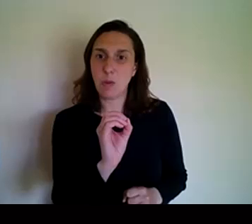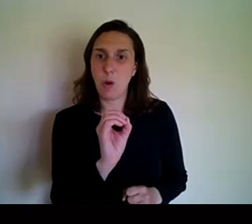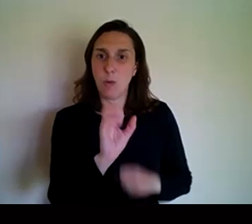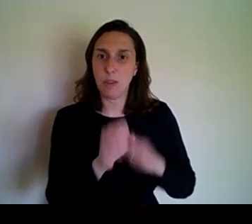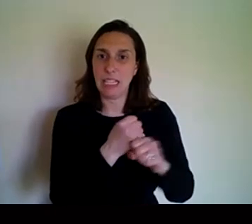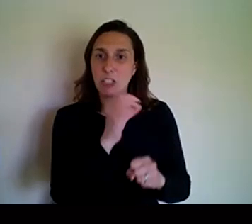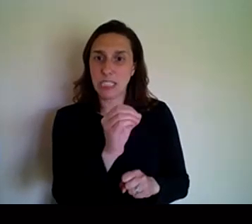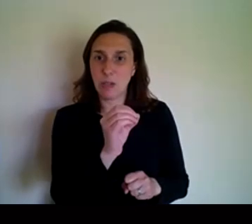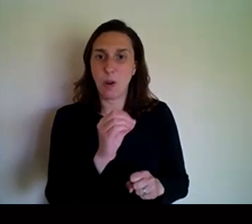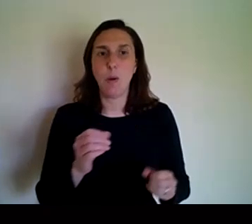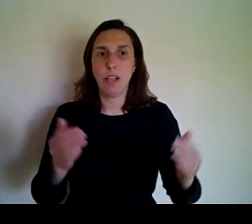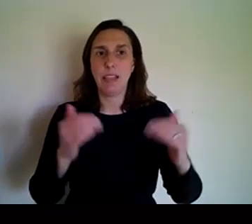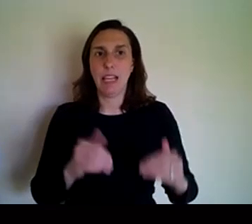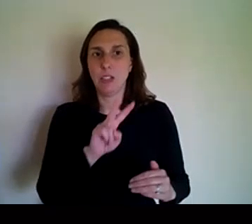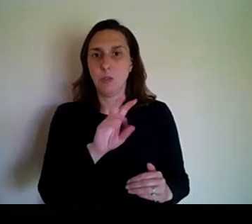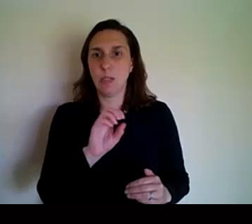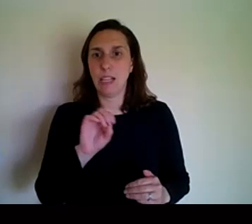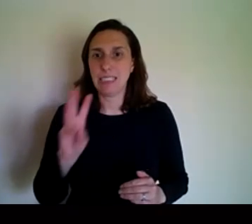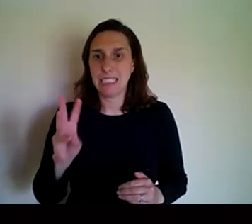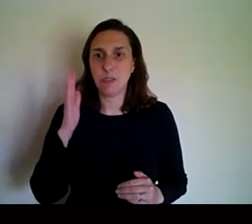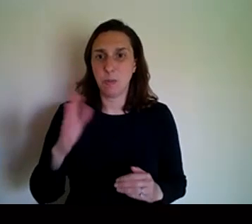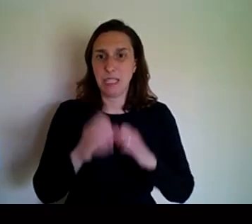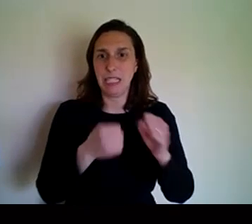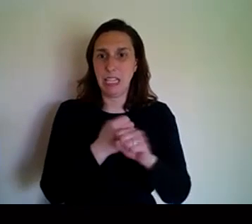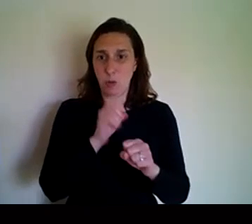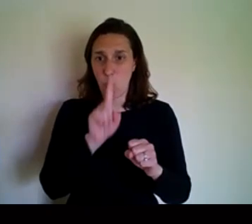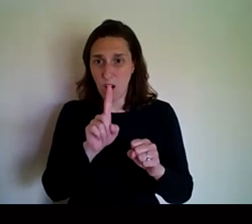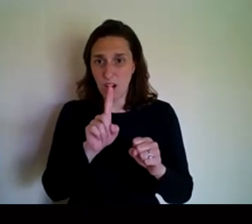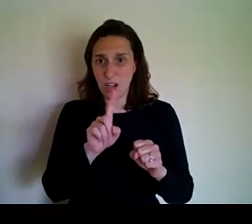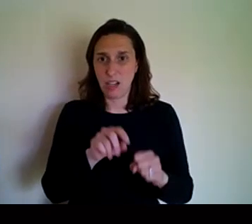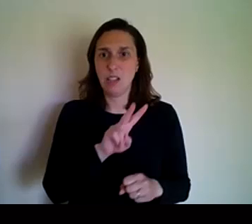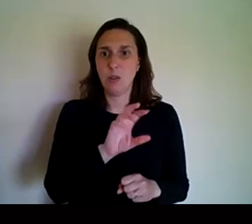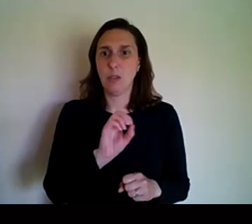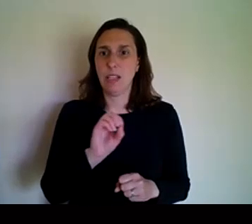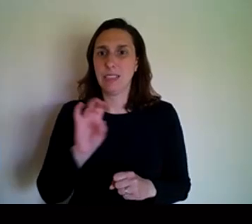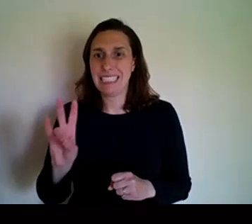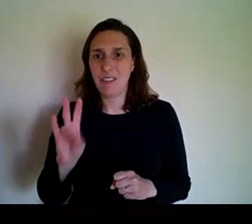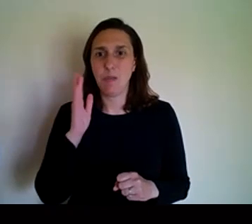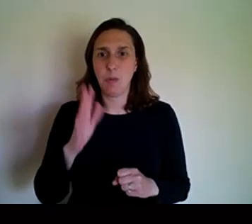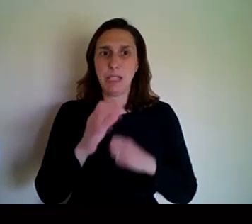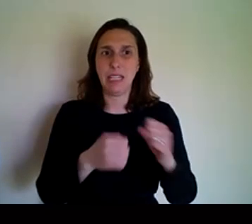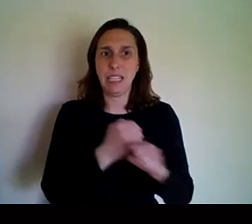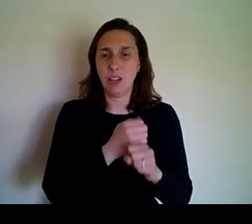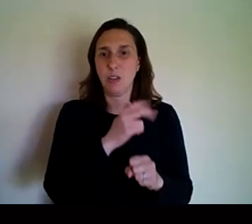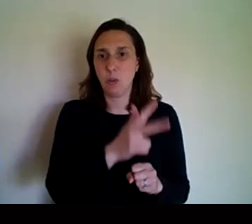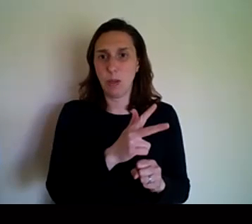And this year 1, and this year 2, and this year 3, and